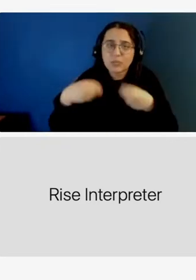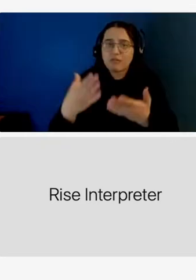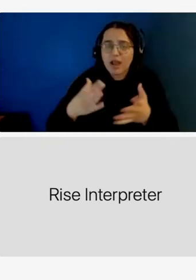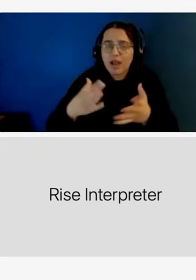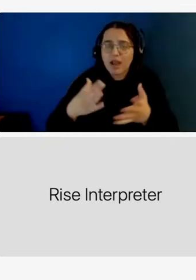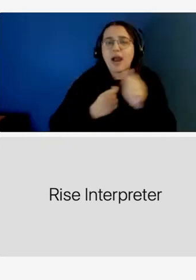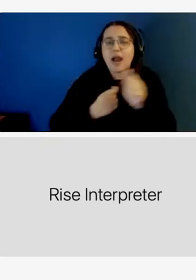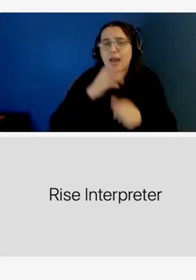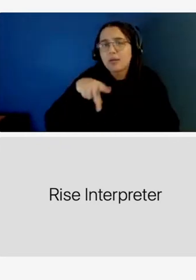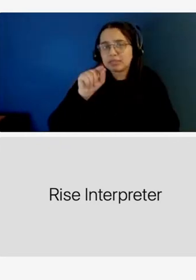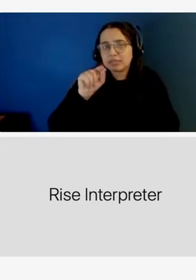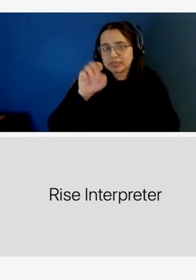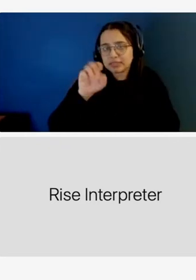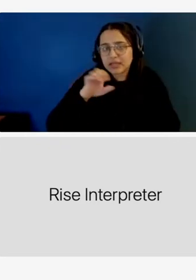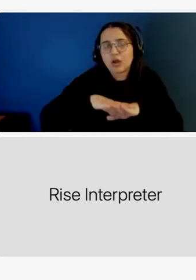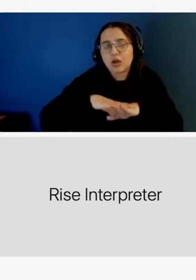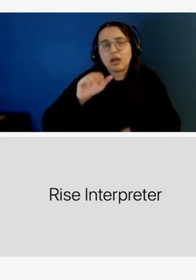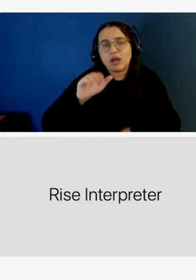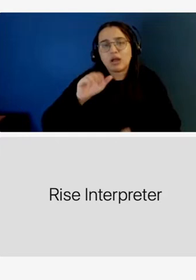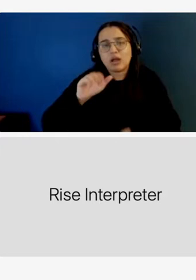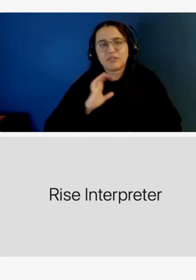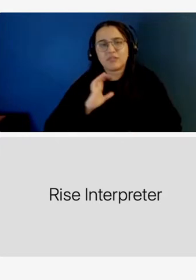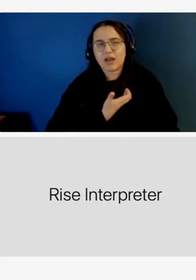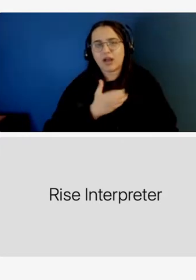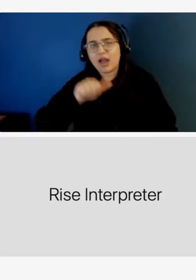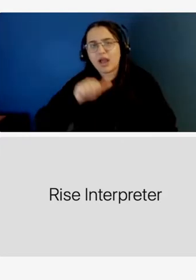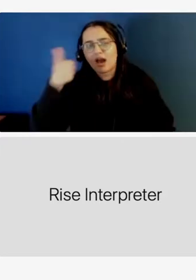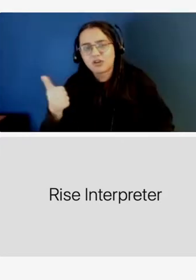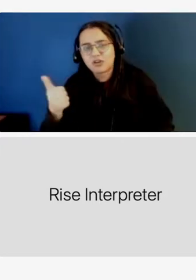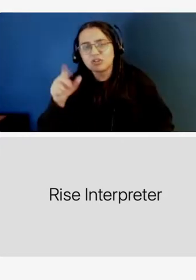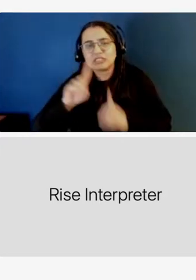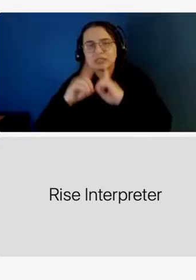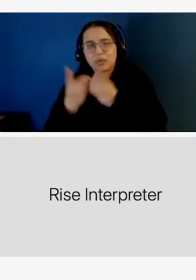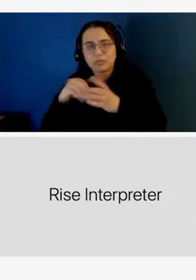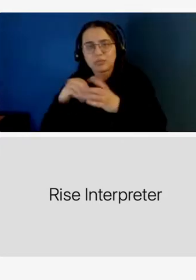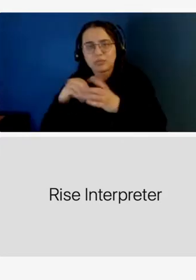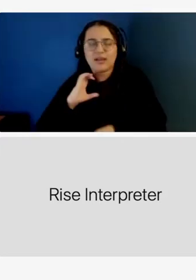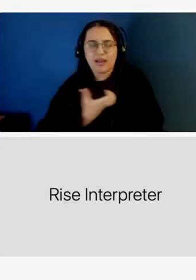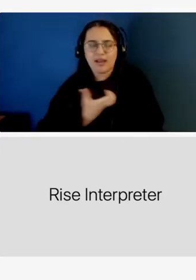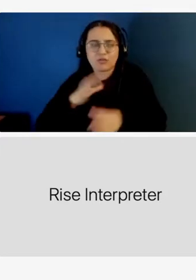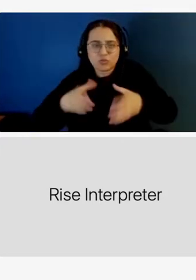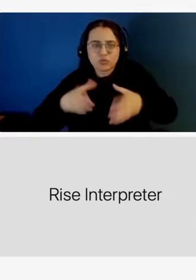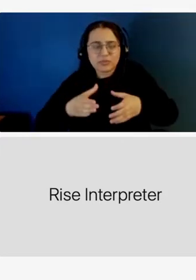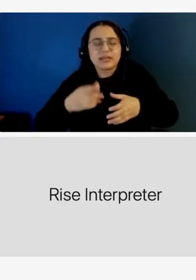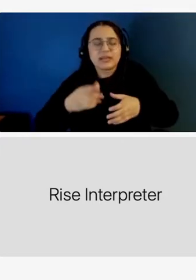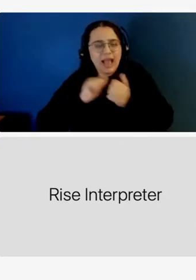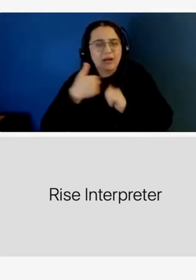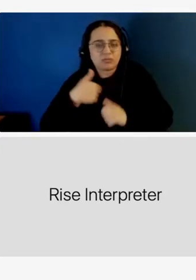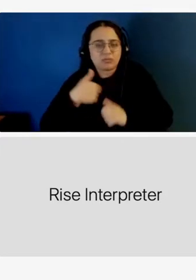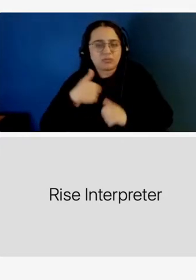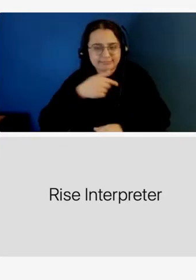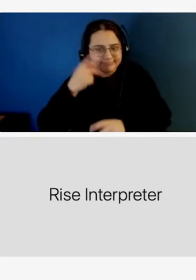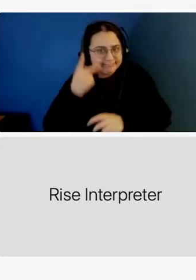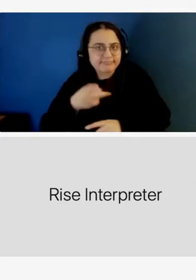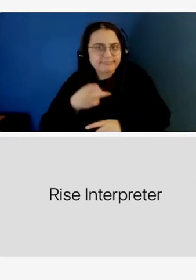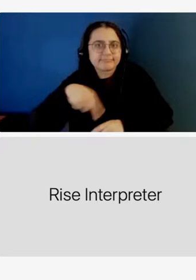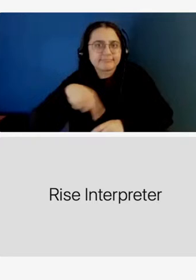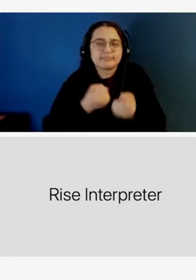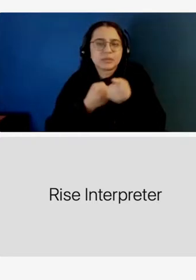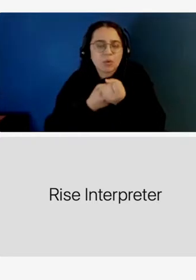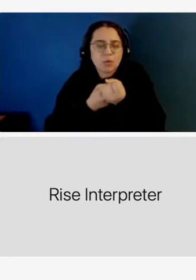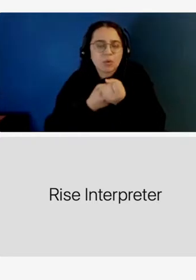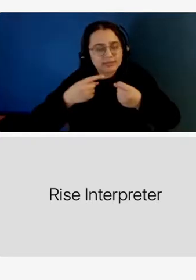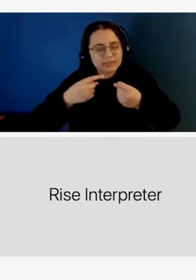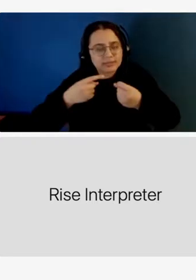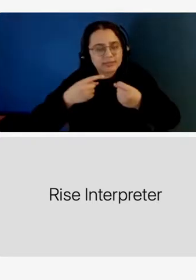other departments in our division and how we're supporting students and student achievement. So tonight I have Director Joda Murphy of